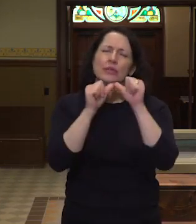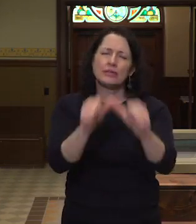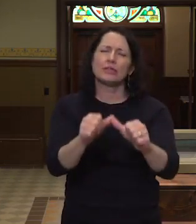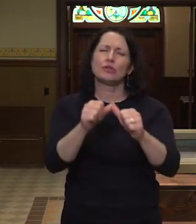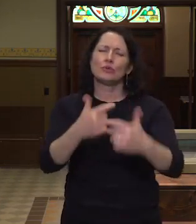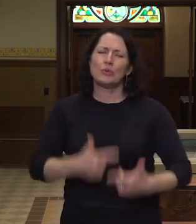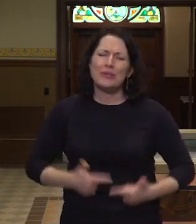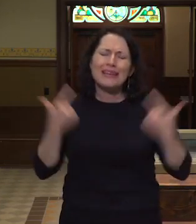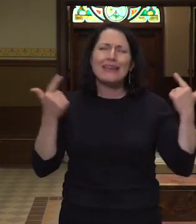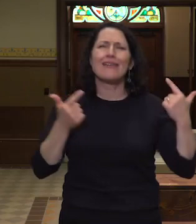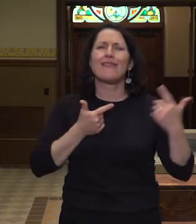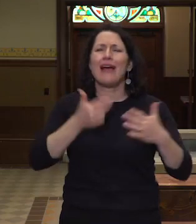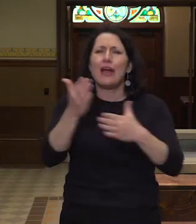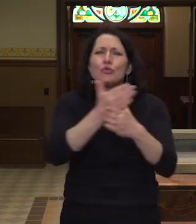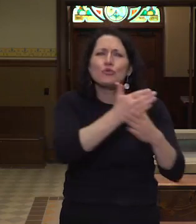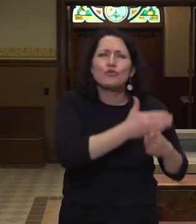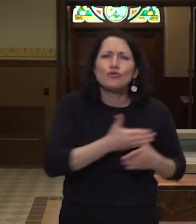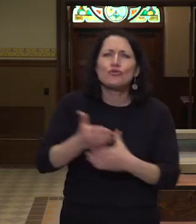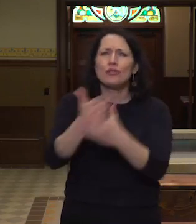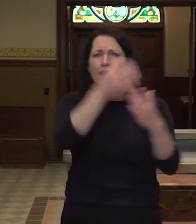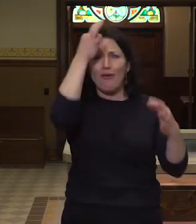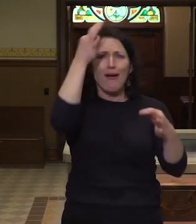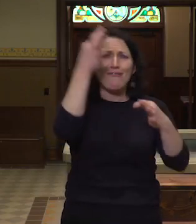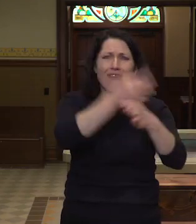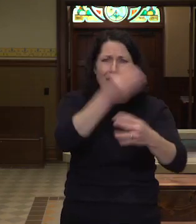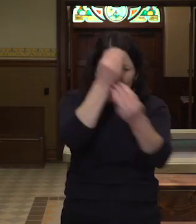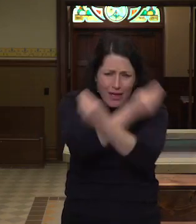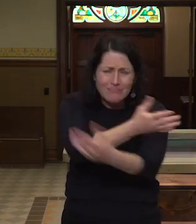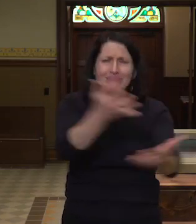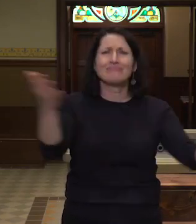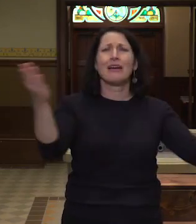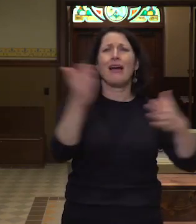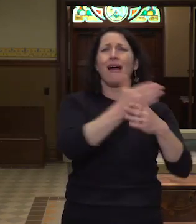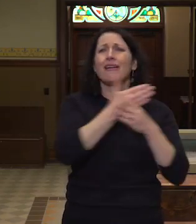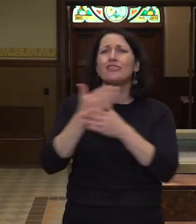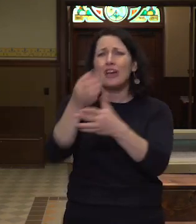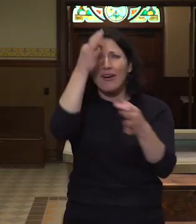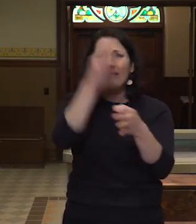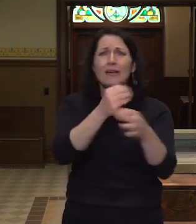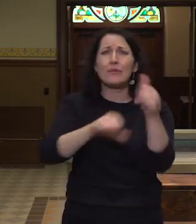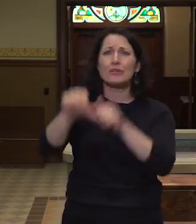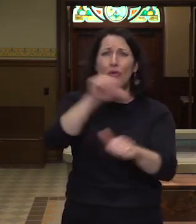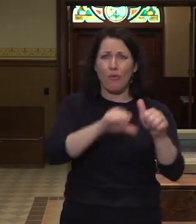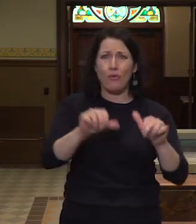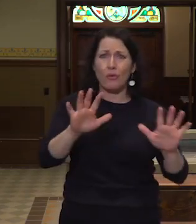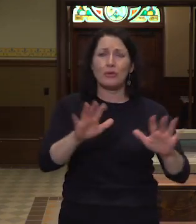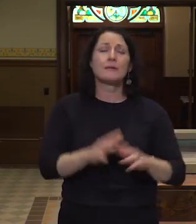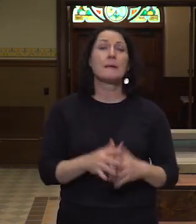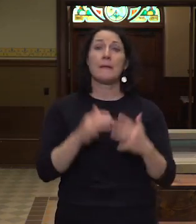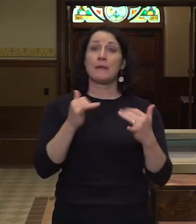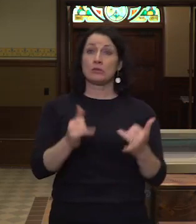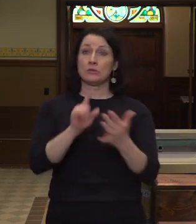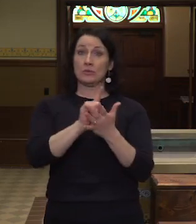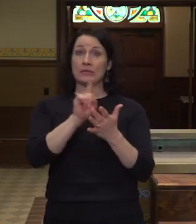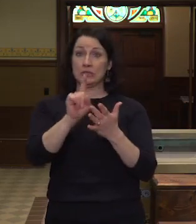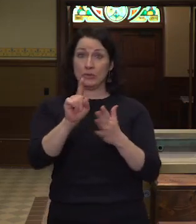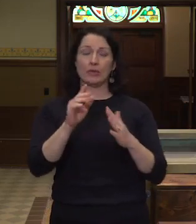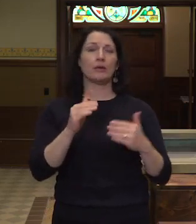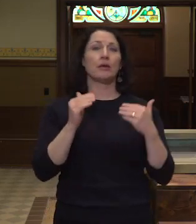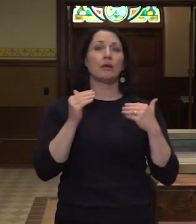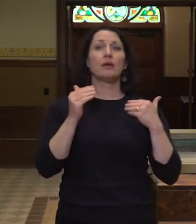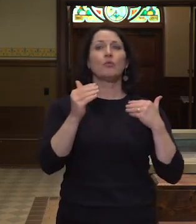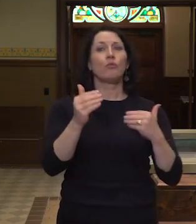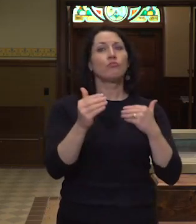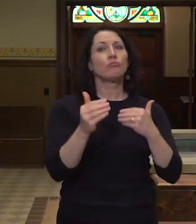alive and share it with others. So let us this week, as we continue to move